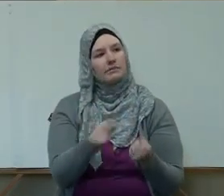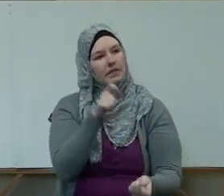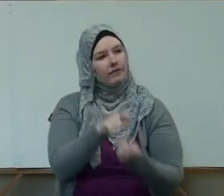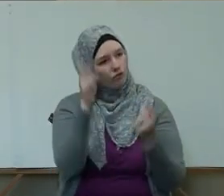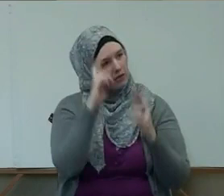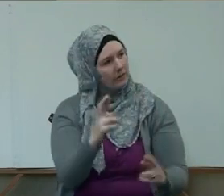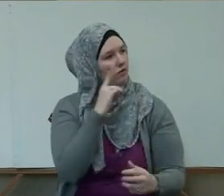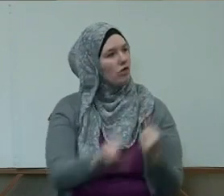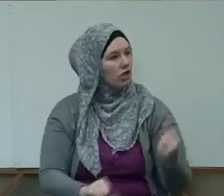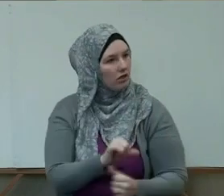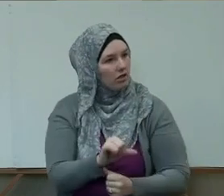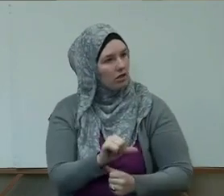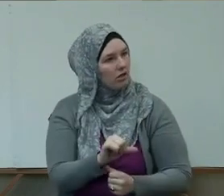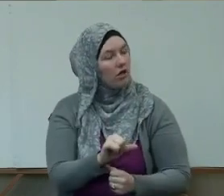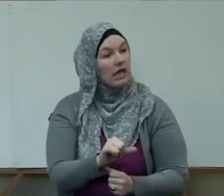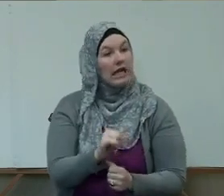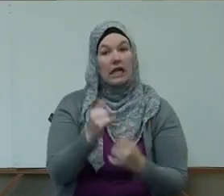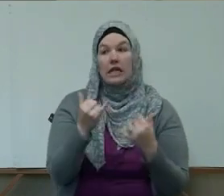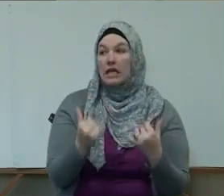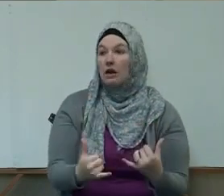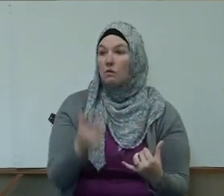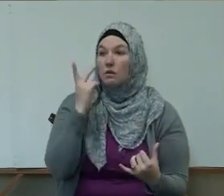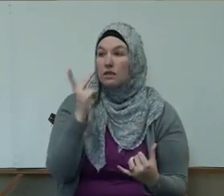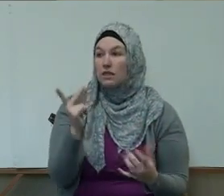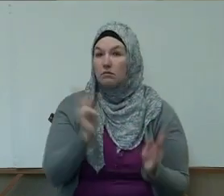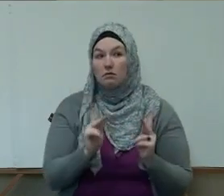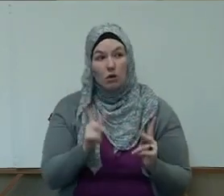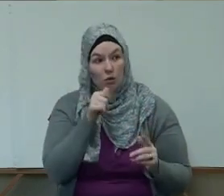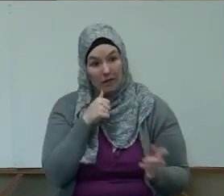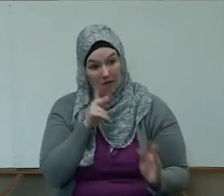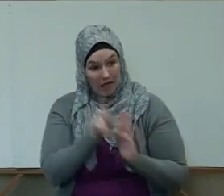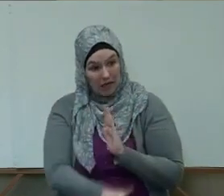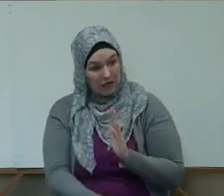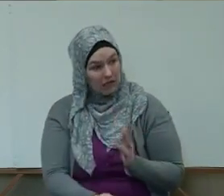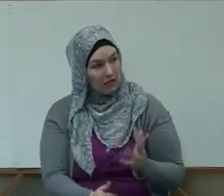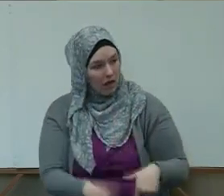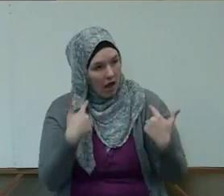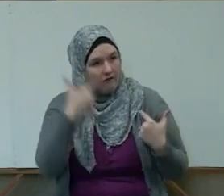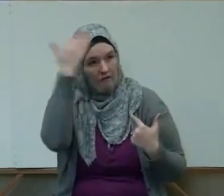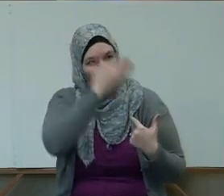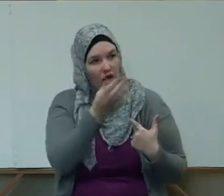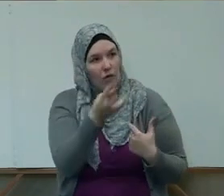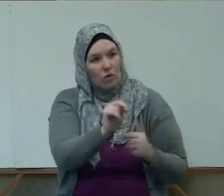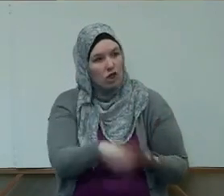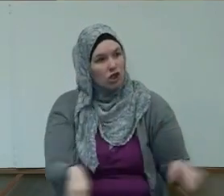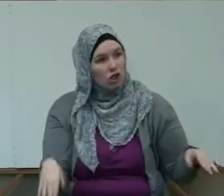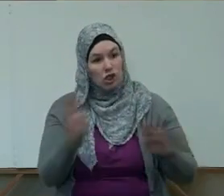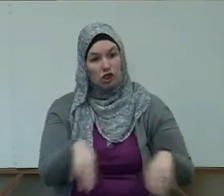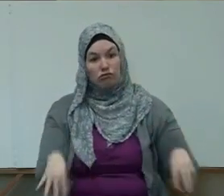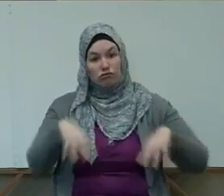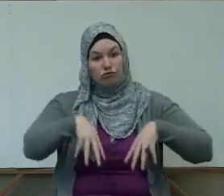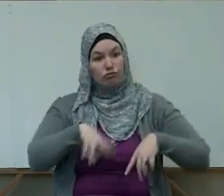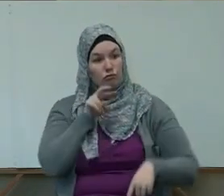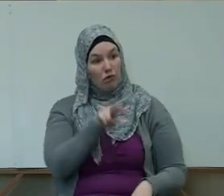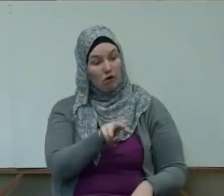Now we see people who have been killed alive in front of their own children, or children in front